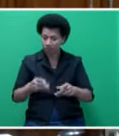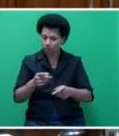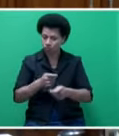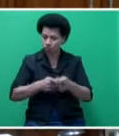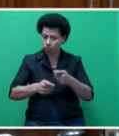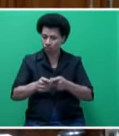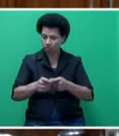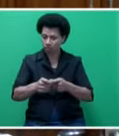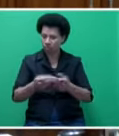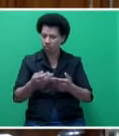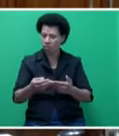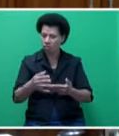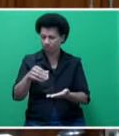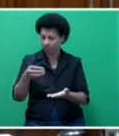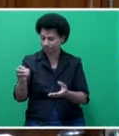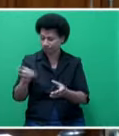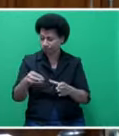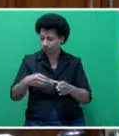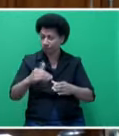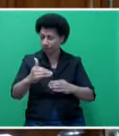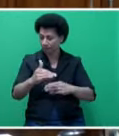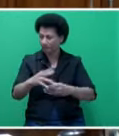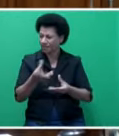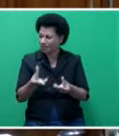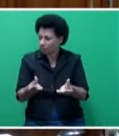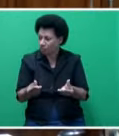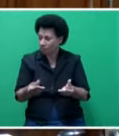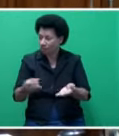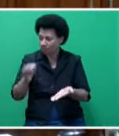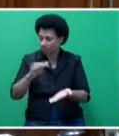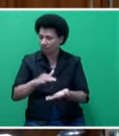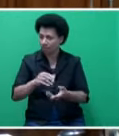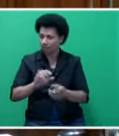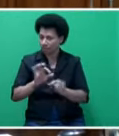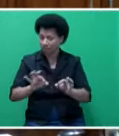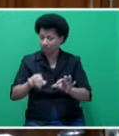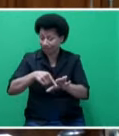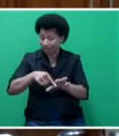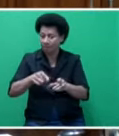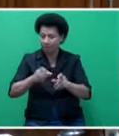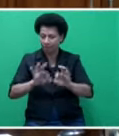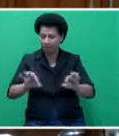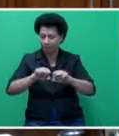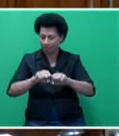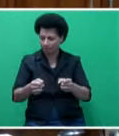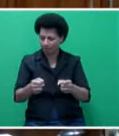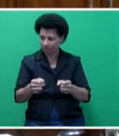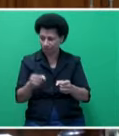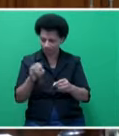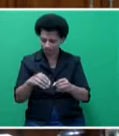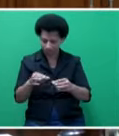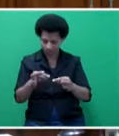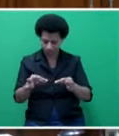measures or pre-packed with components of polystyrene that are not assembled locally. As we know that most of the polystyrene that actually